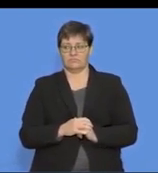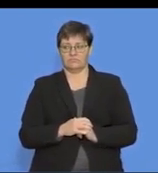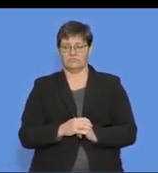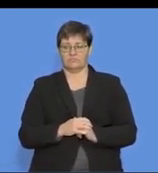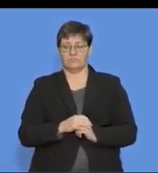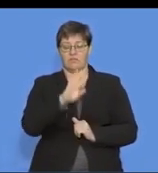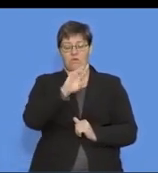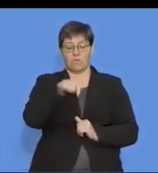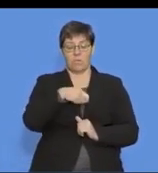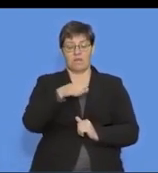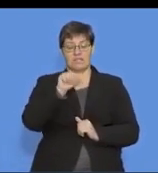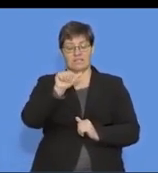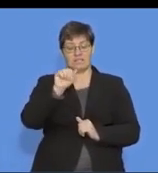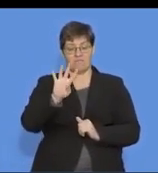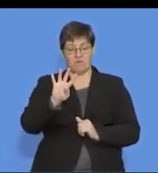minus 3.